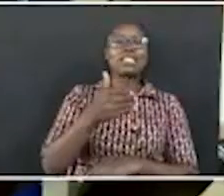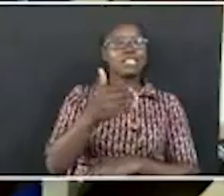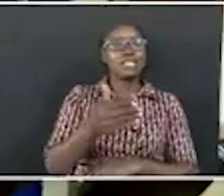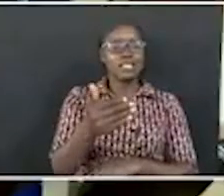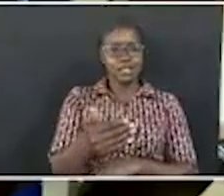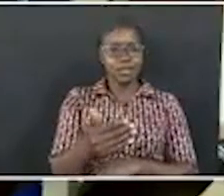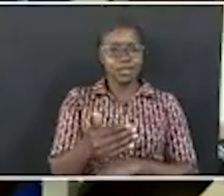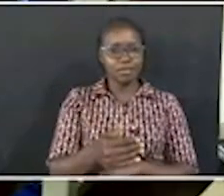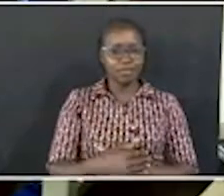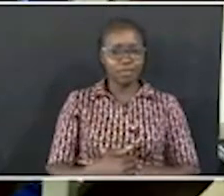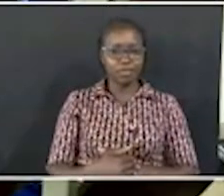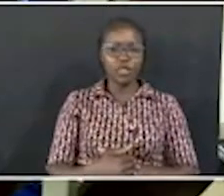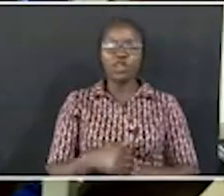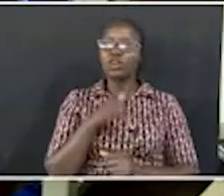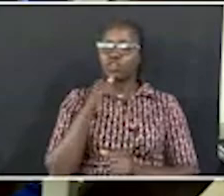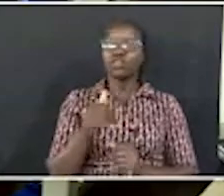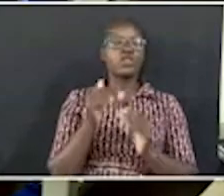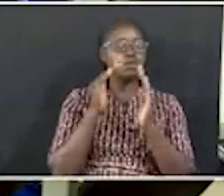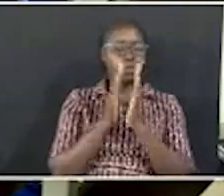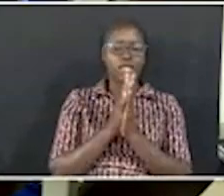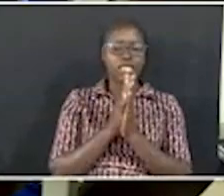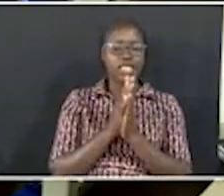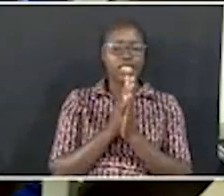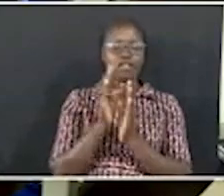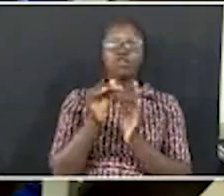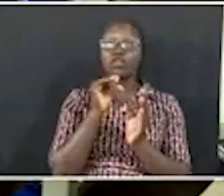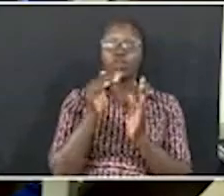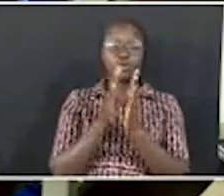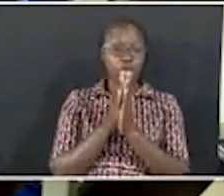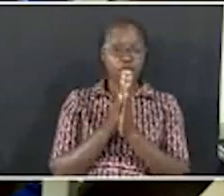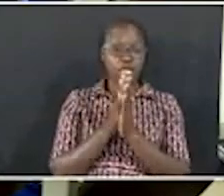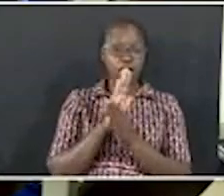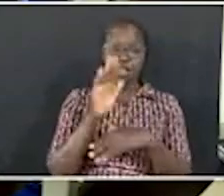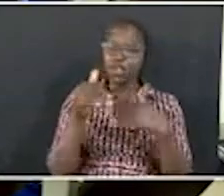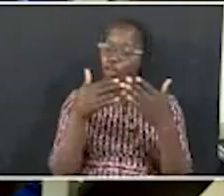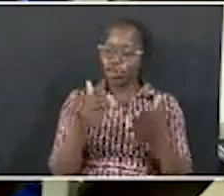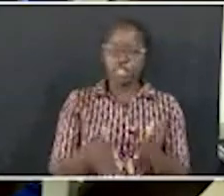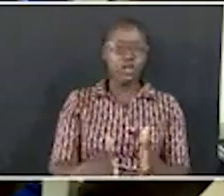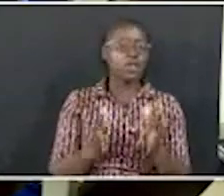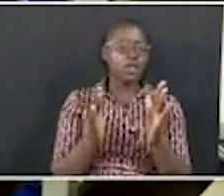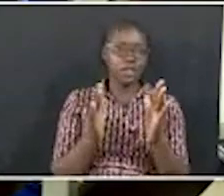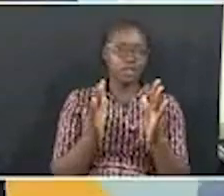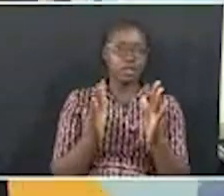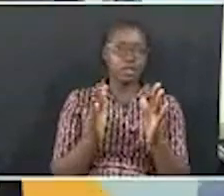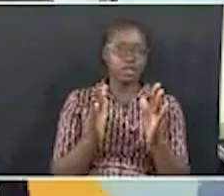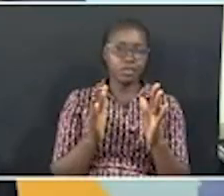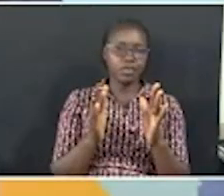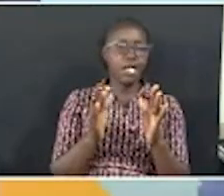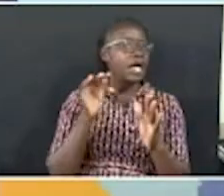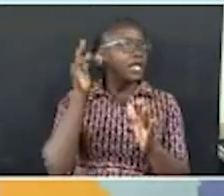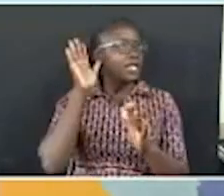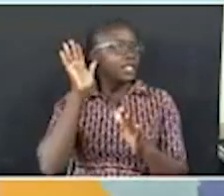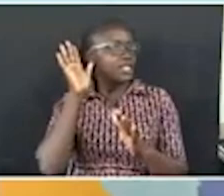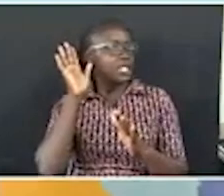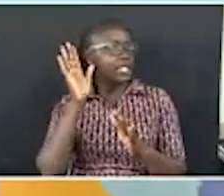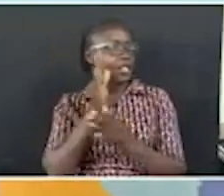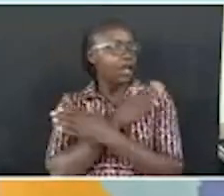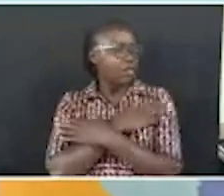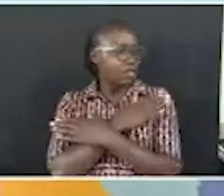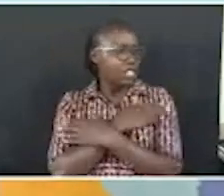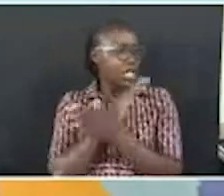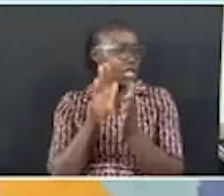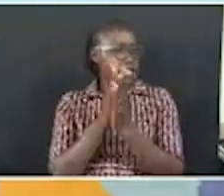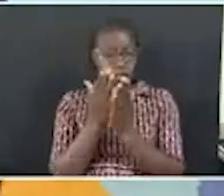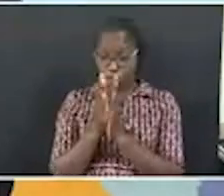persistent. Don't pray if you won't pray all the way. Listen, friends, the